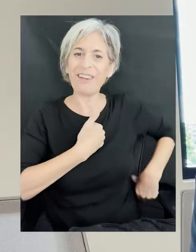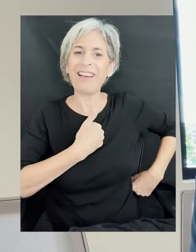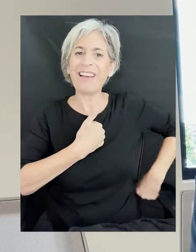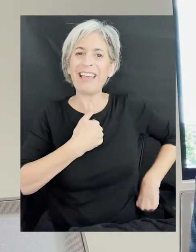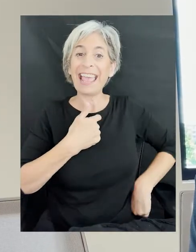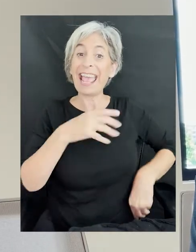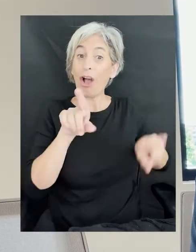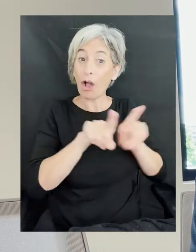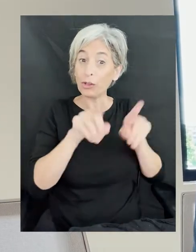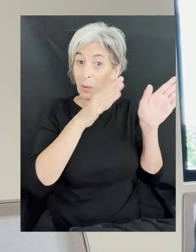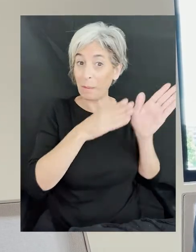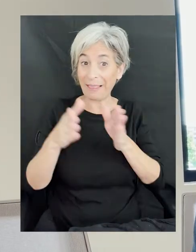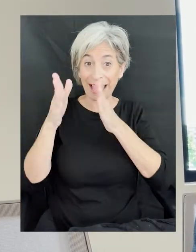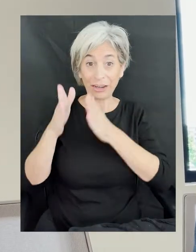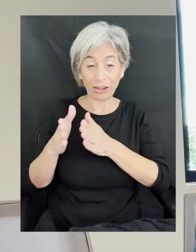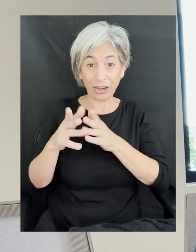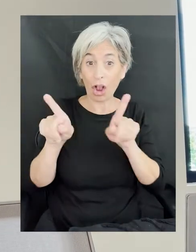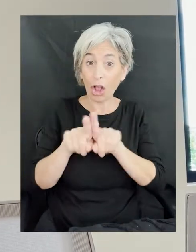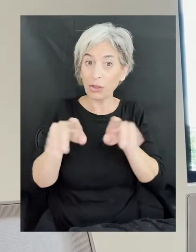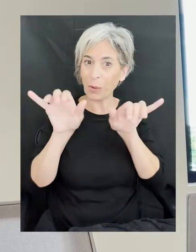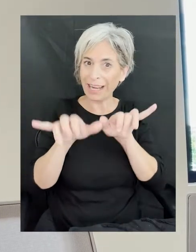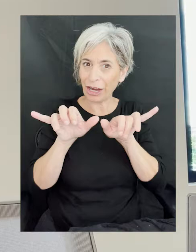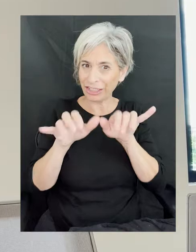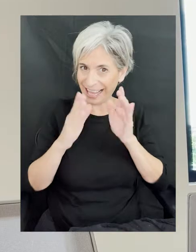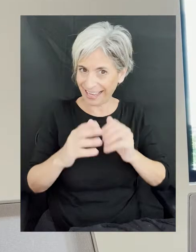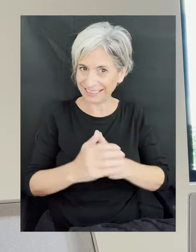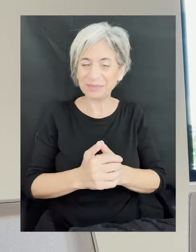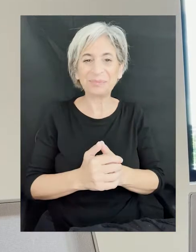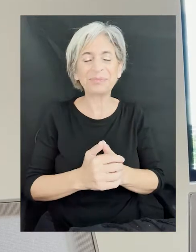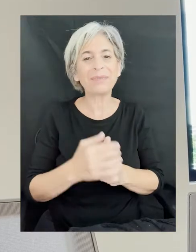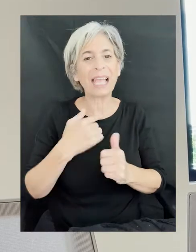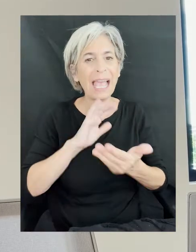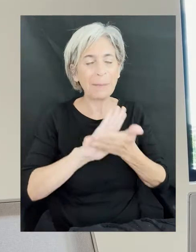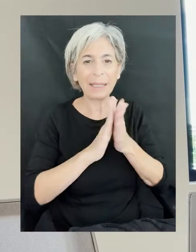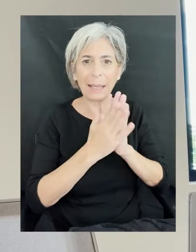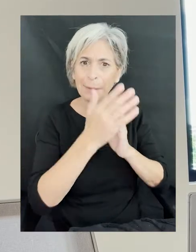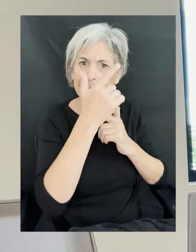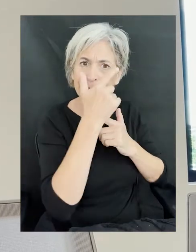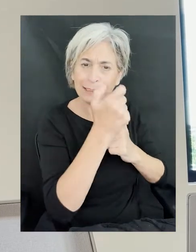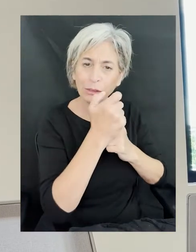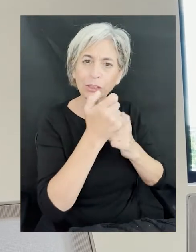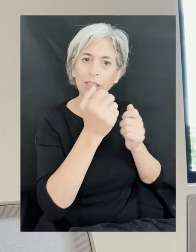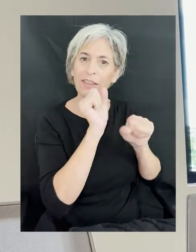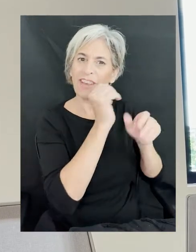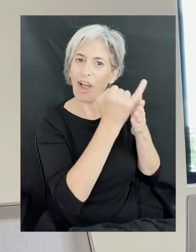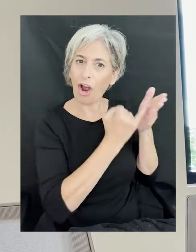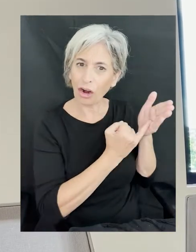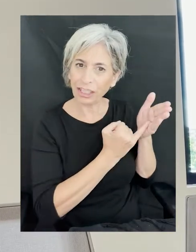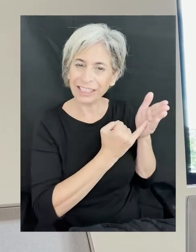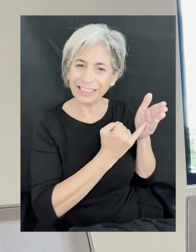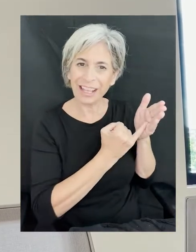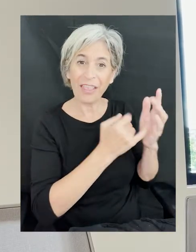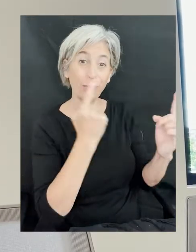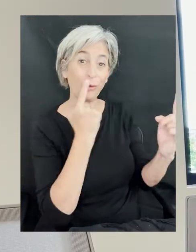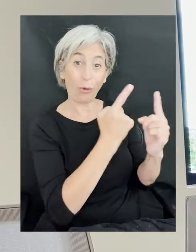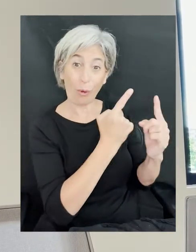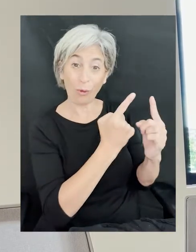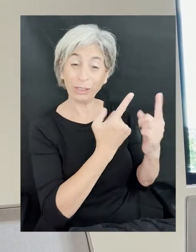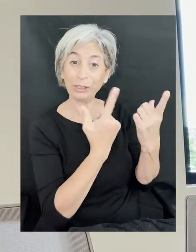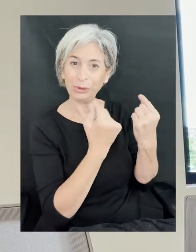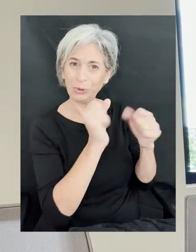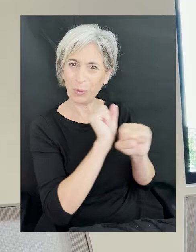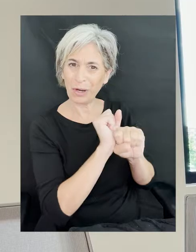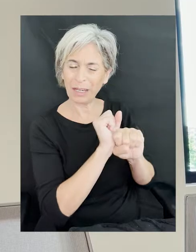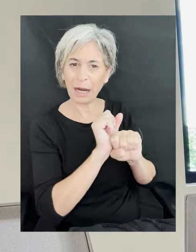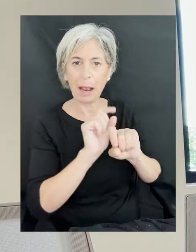a planner and an architect. But I became always very interested in the arts, and that's what I wanted to do. But the arts is not the